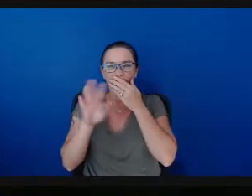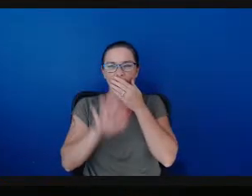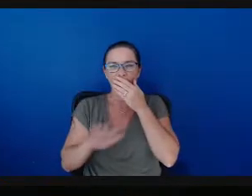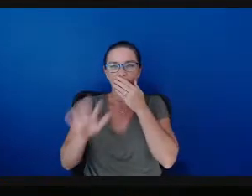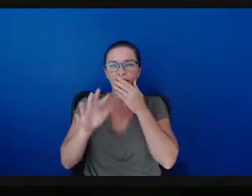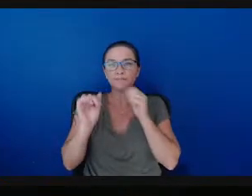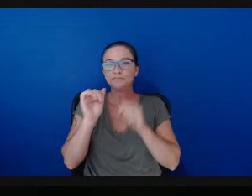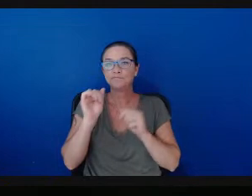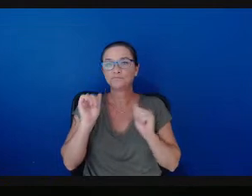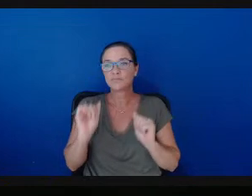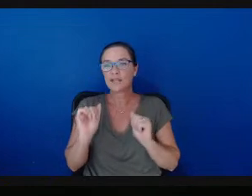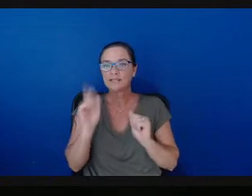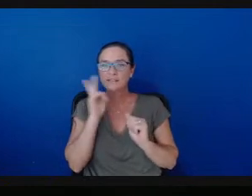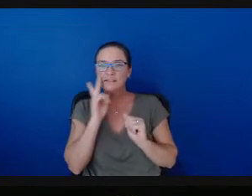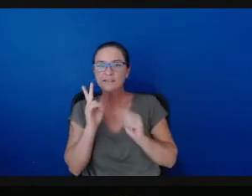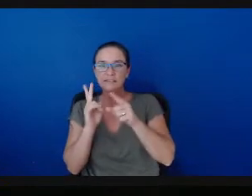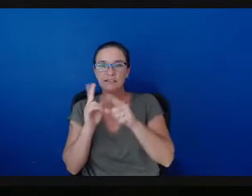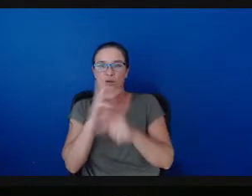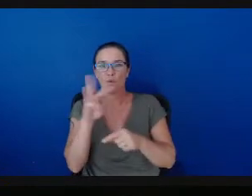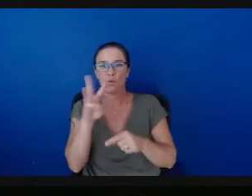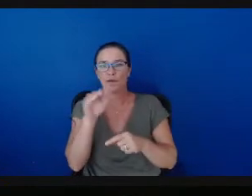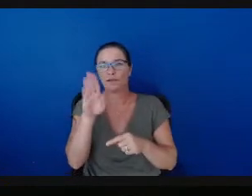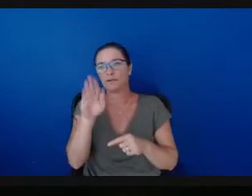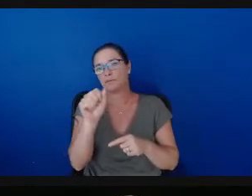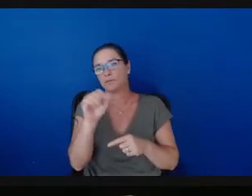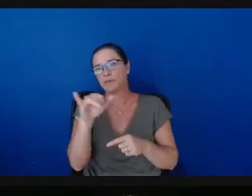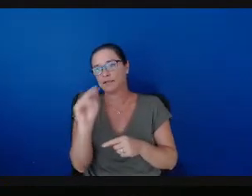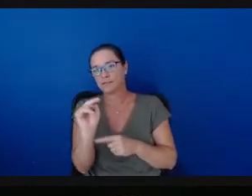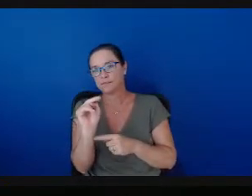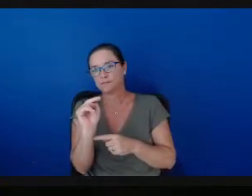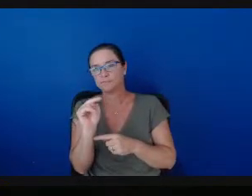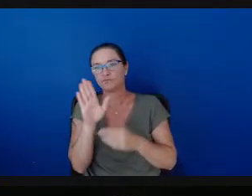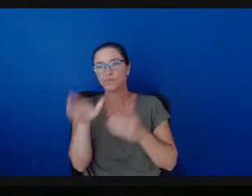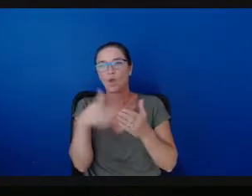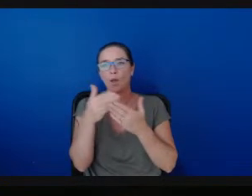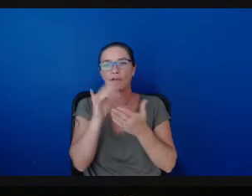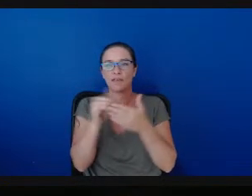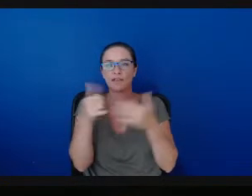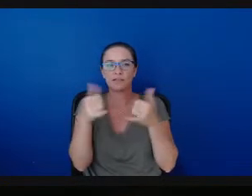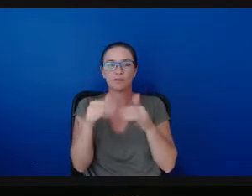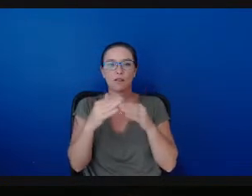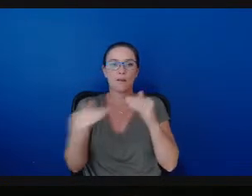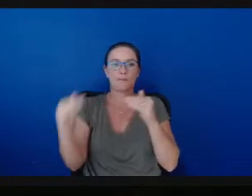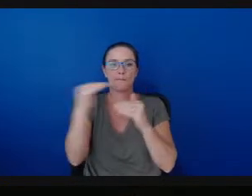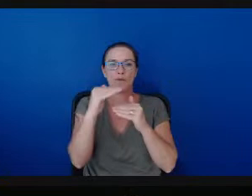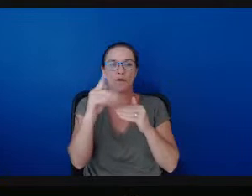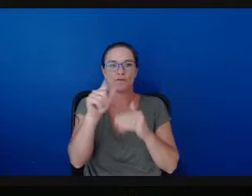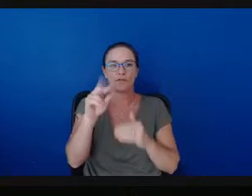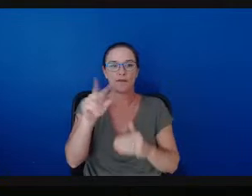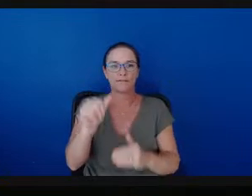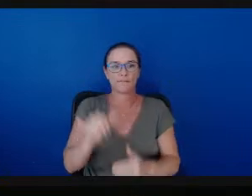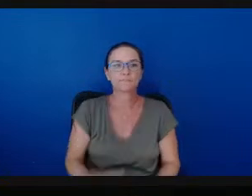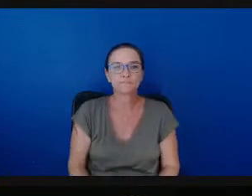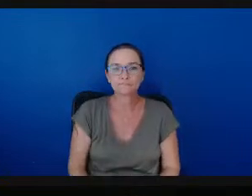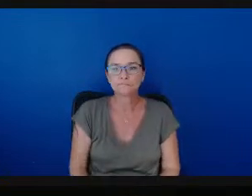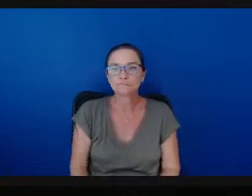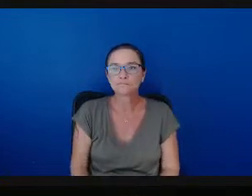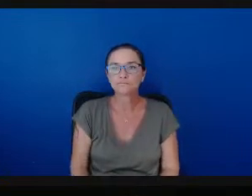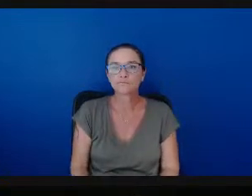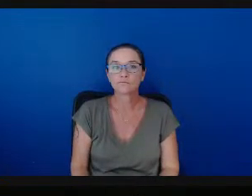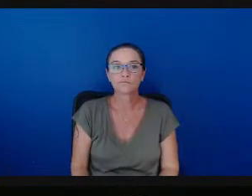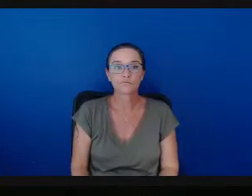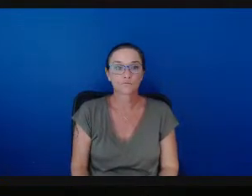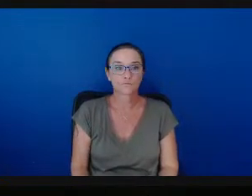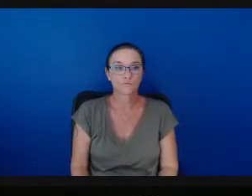out the west basin here. But it seems like all that seems to be above lava still, yes. All right. So what do you got